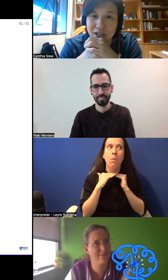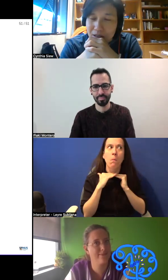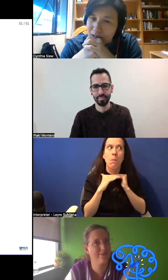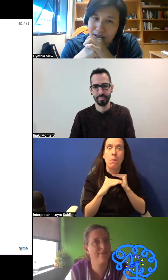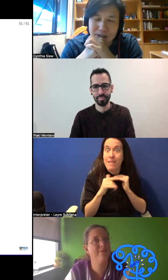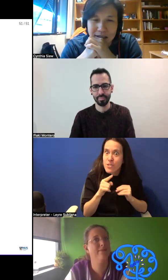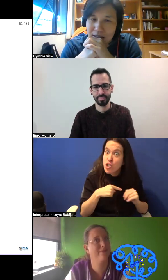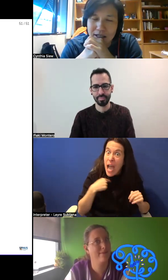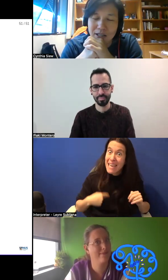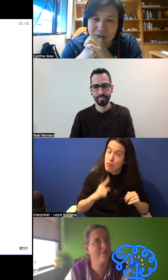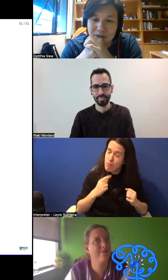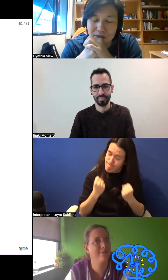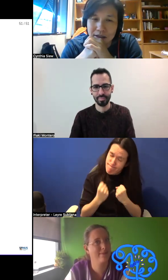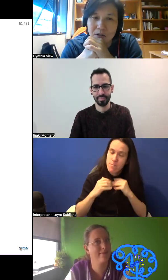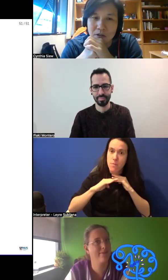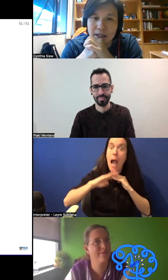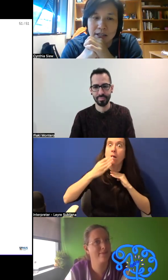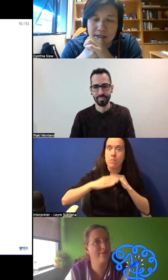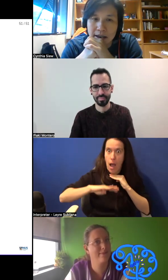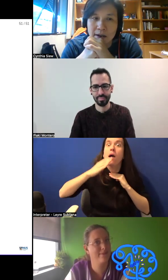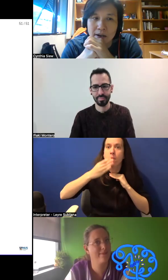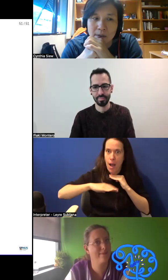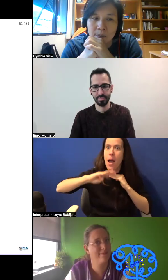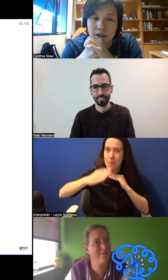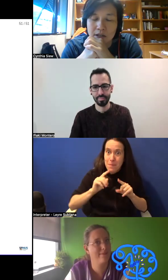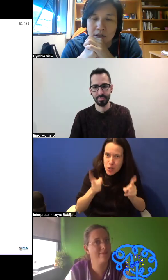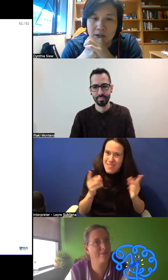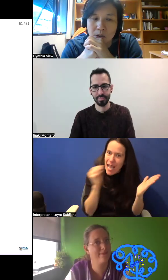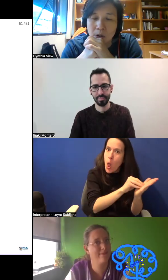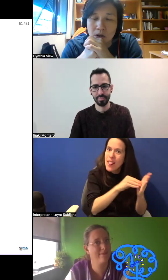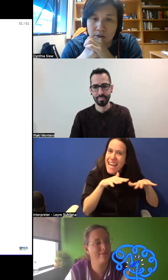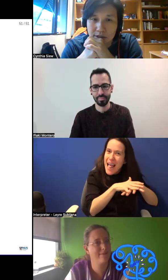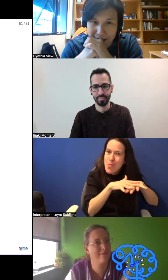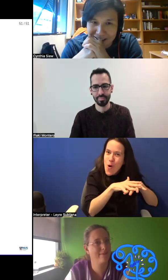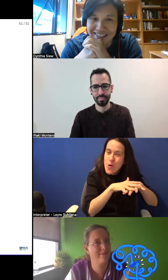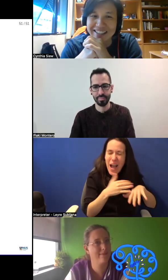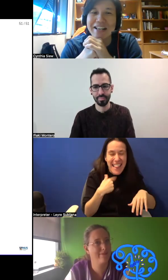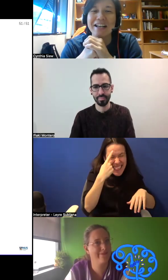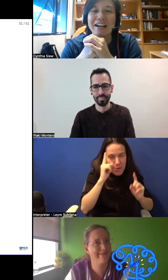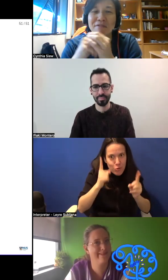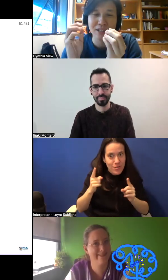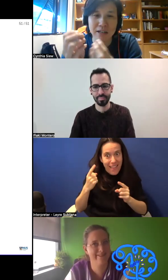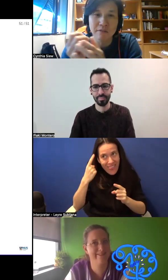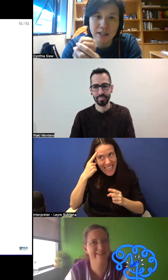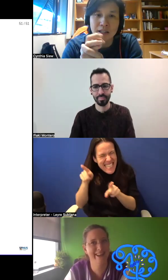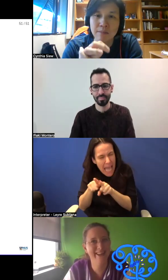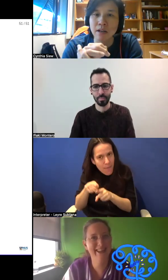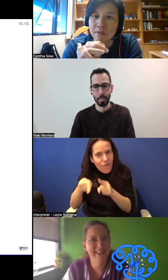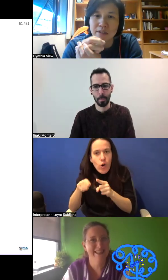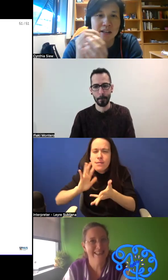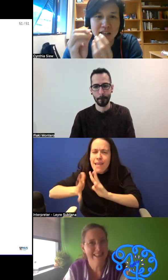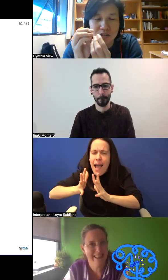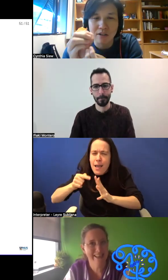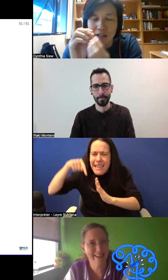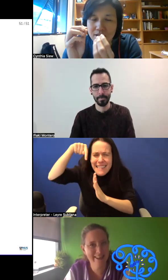feature. And so I think I need to really understand what is going on with sign. I really at a really deep